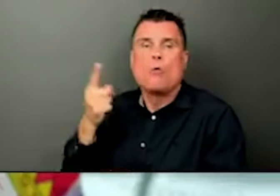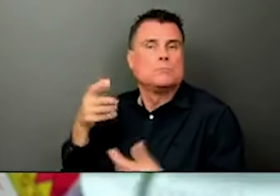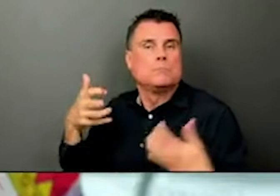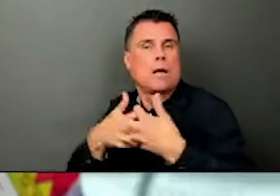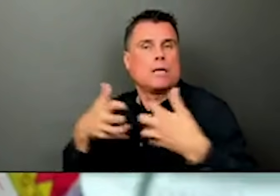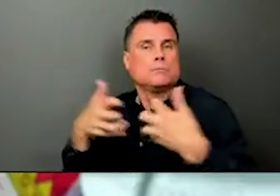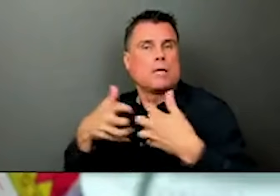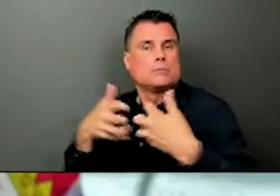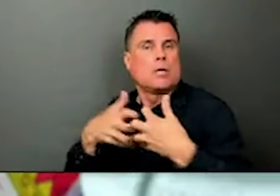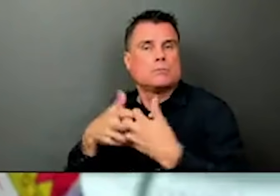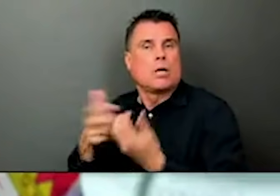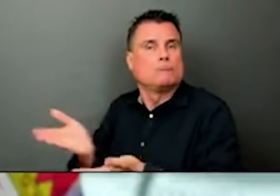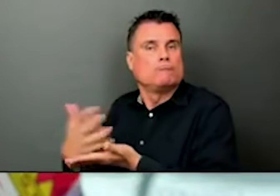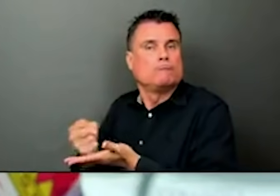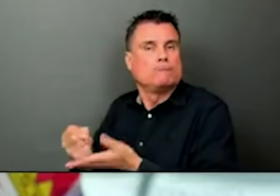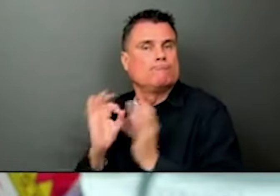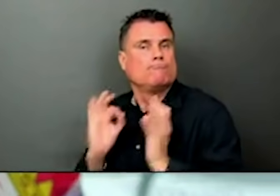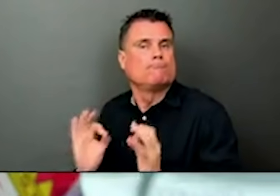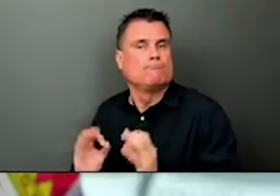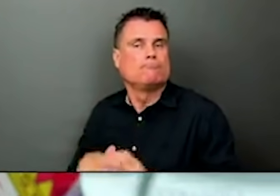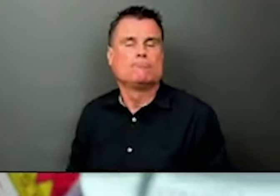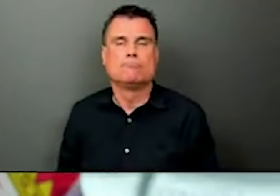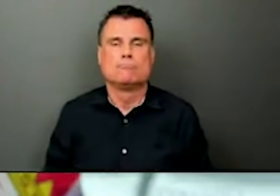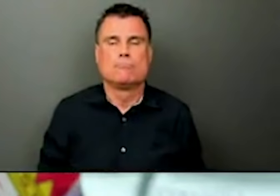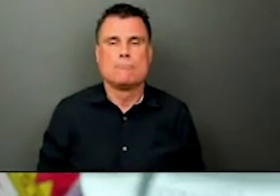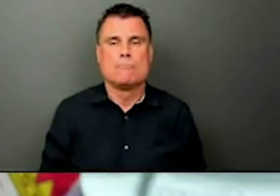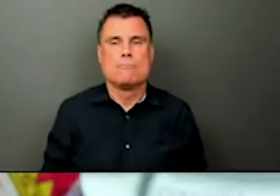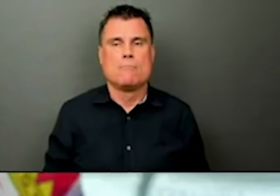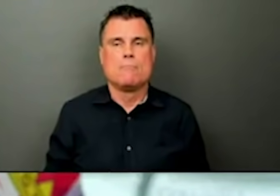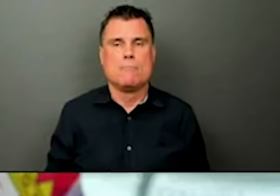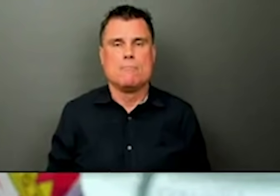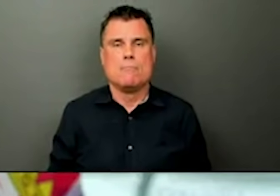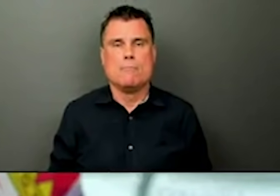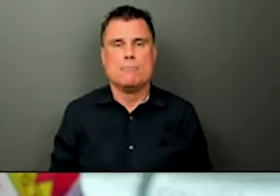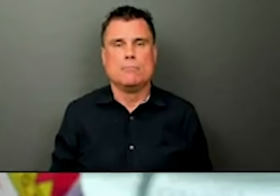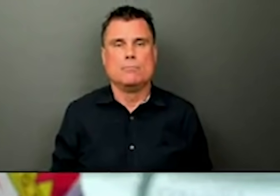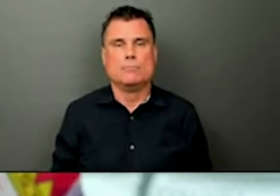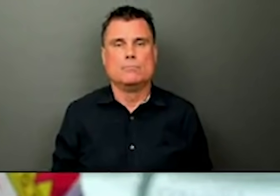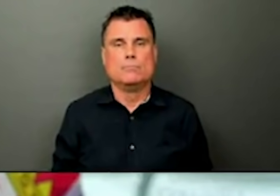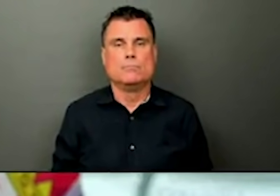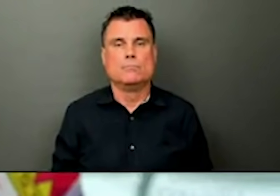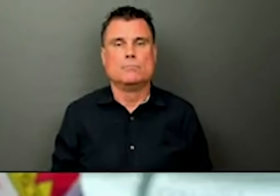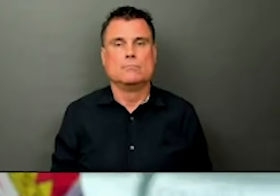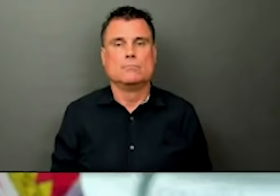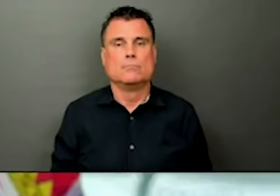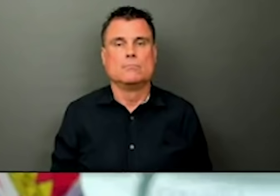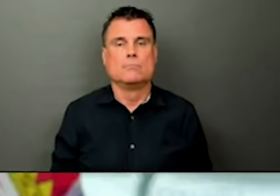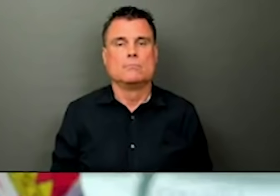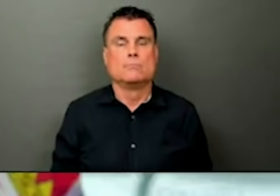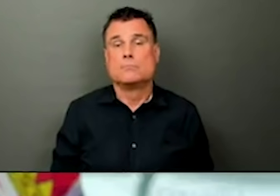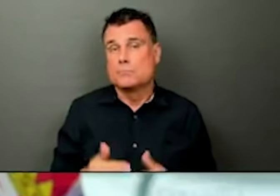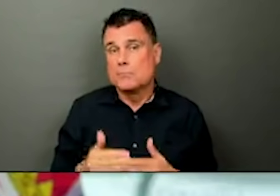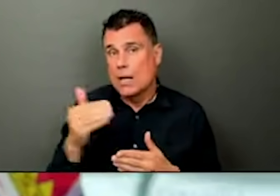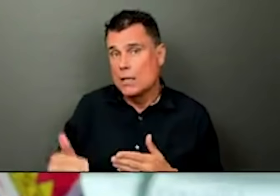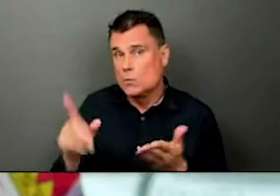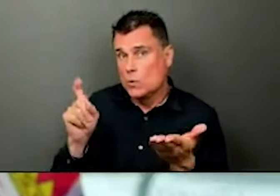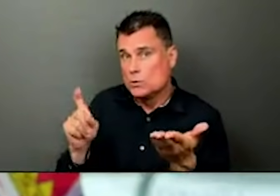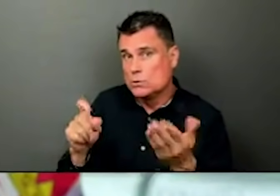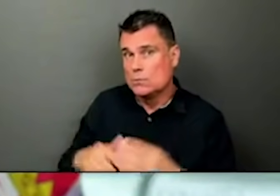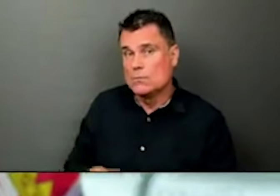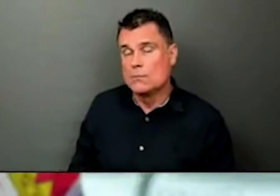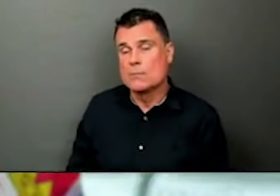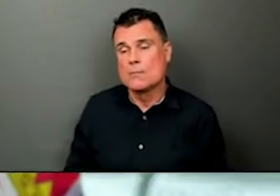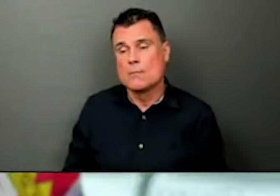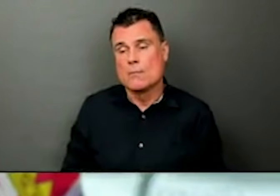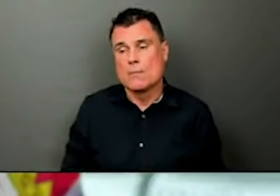as you noted, British Columbians that received AstraZeneca are starting to be able to book their second shots today.